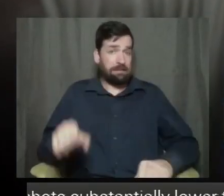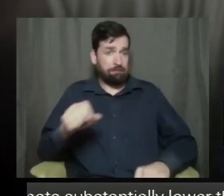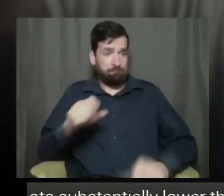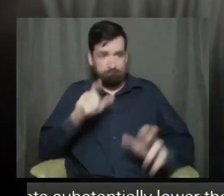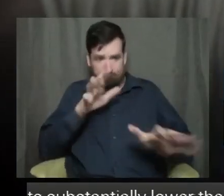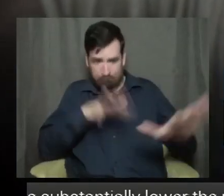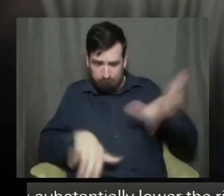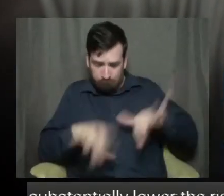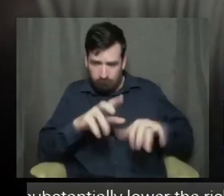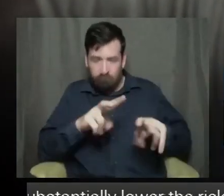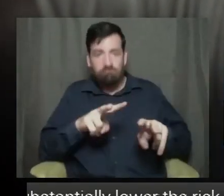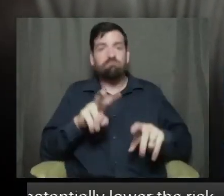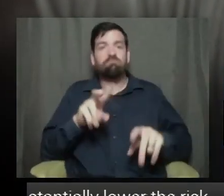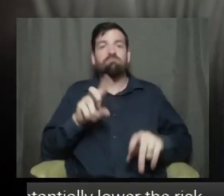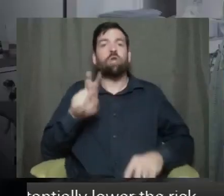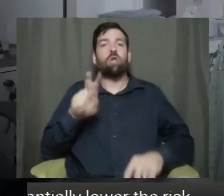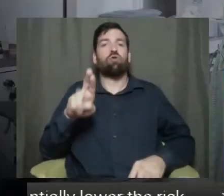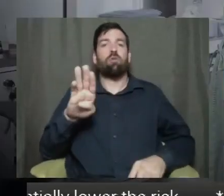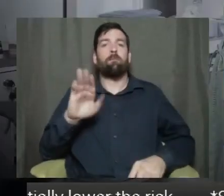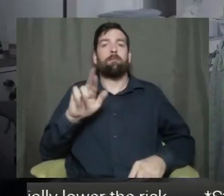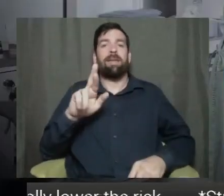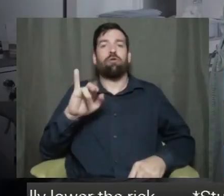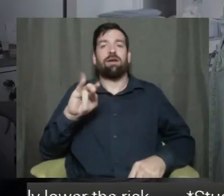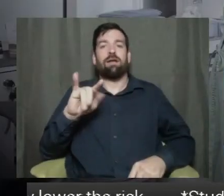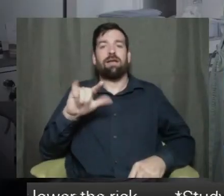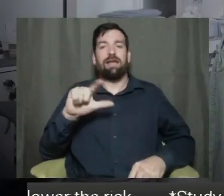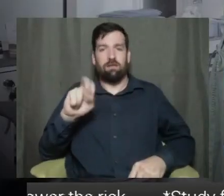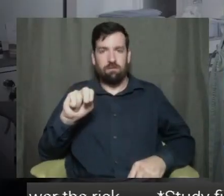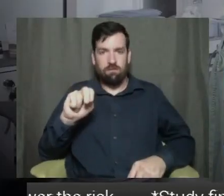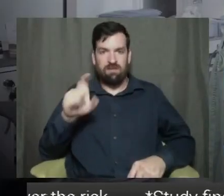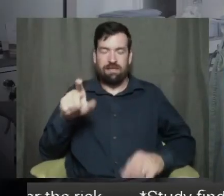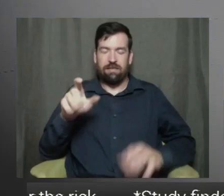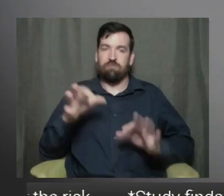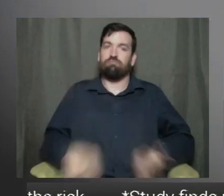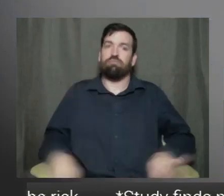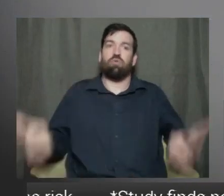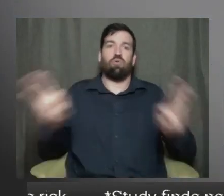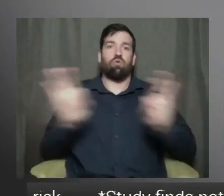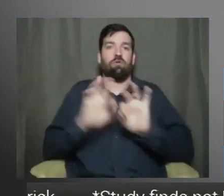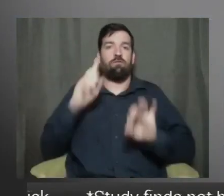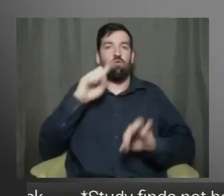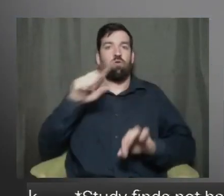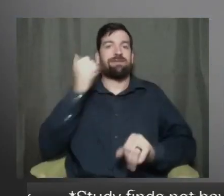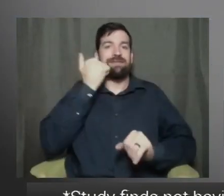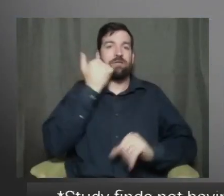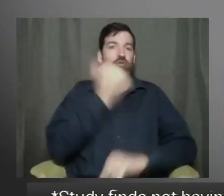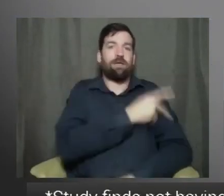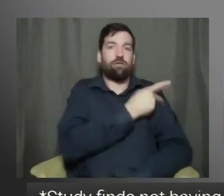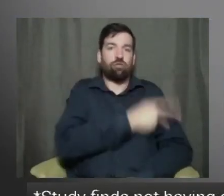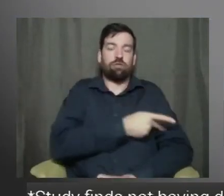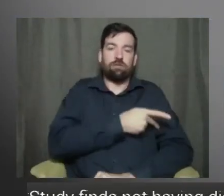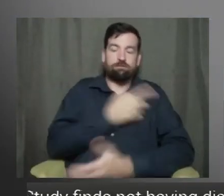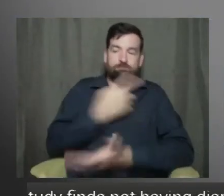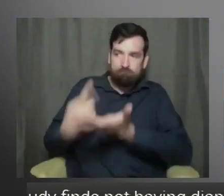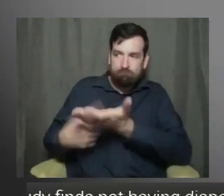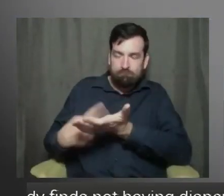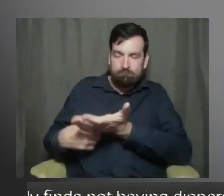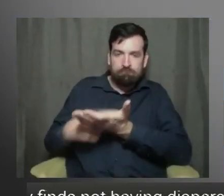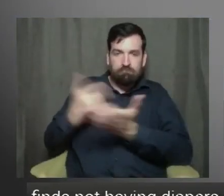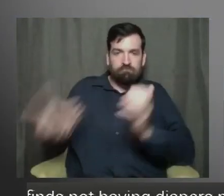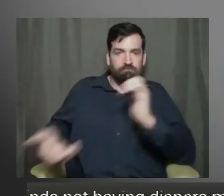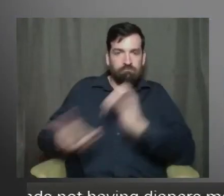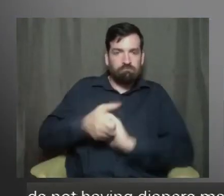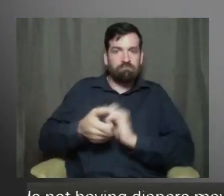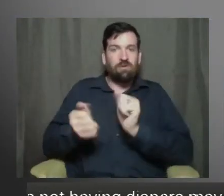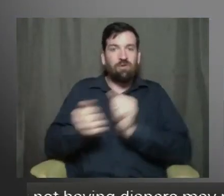Berrigan needed to do something crucial that she often does with her dental patients: consult and work in tandem with their